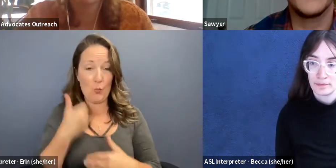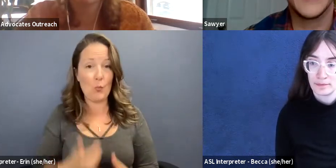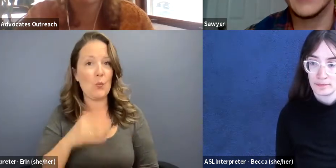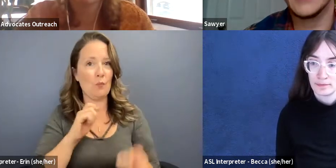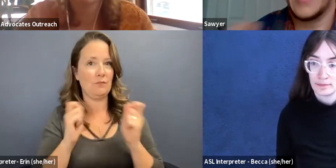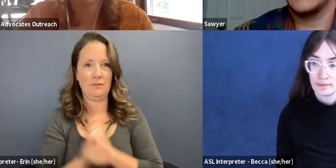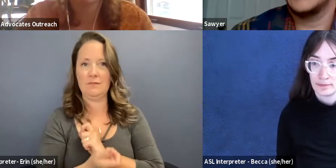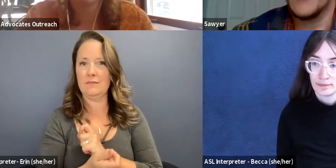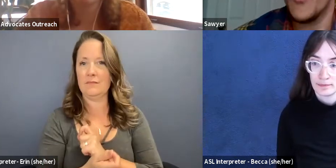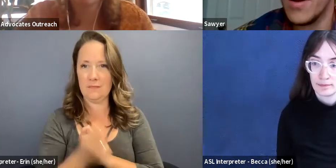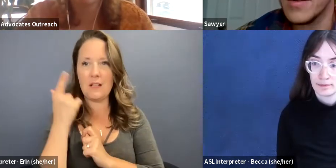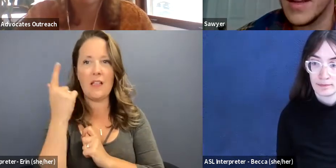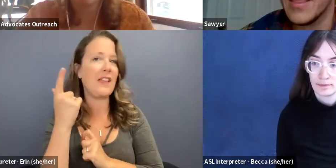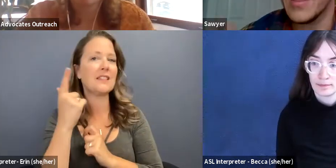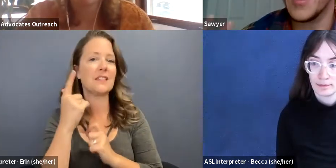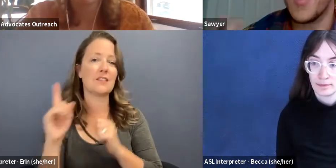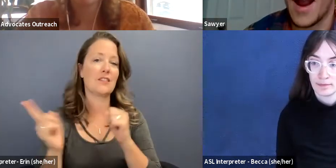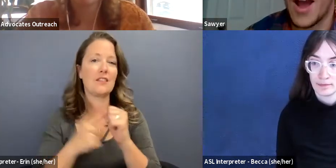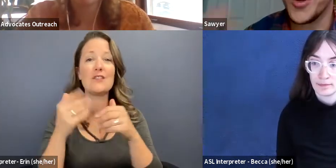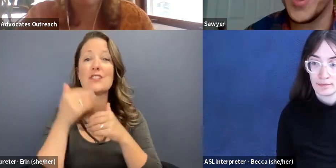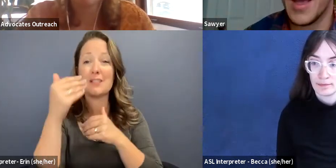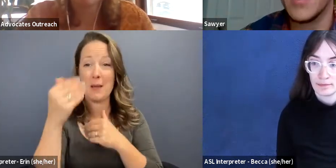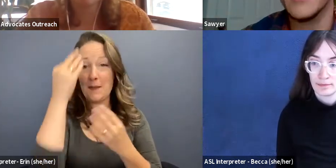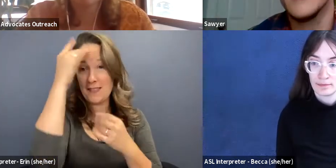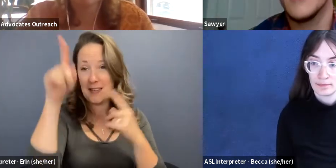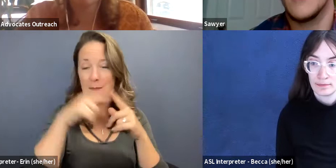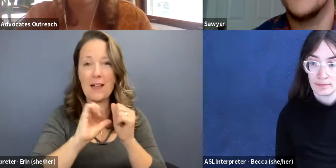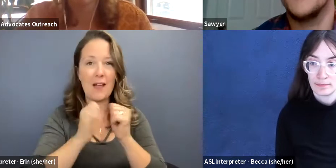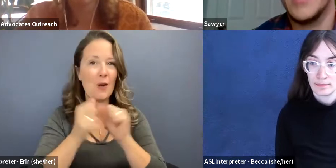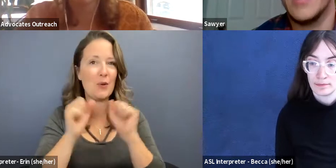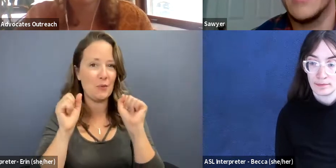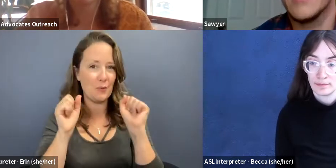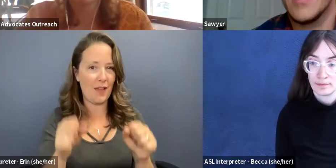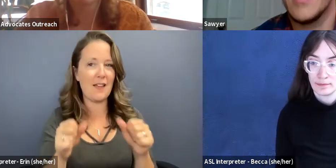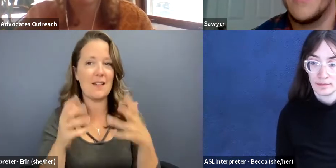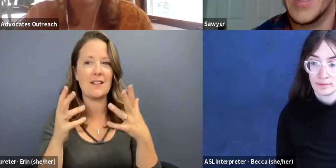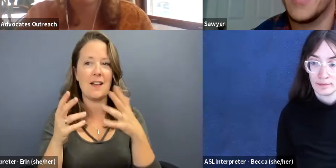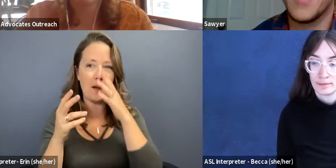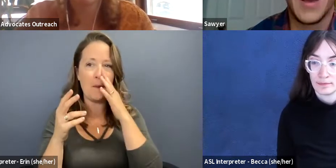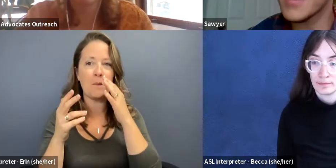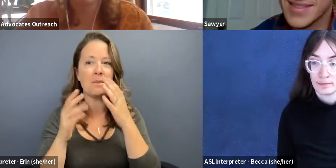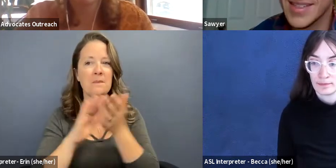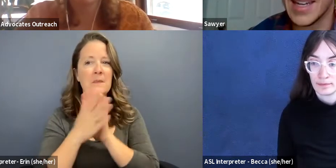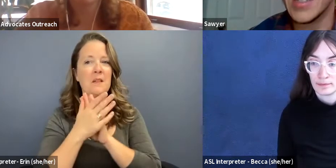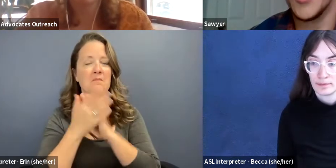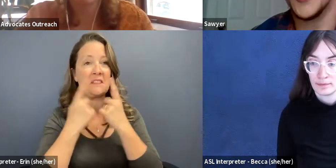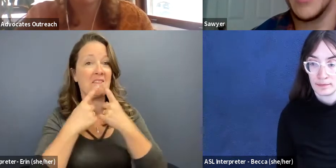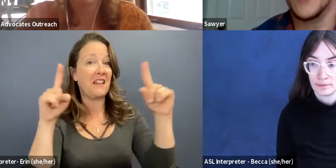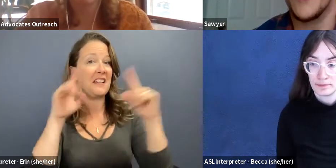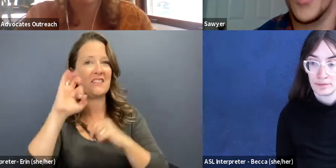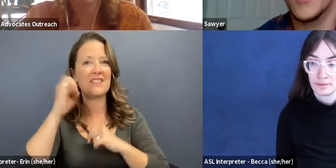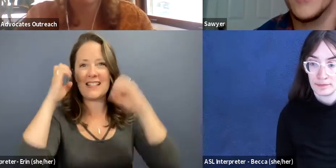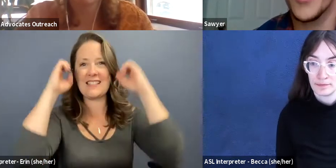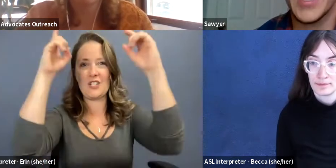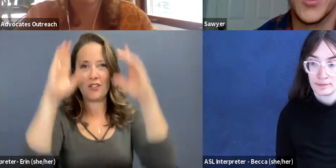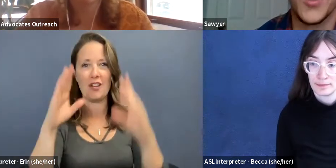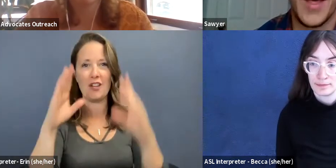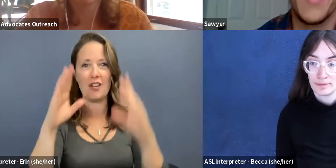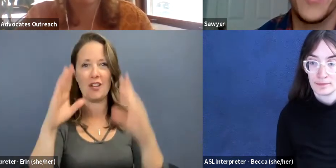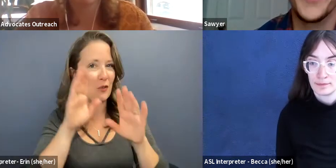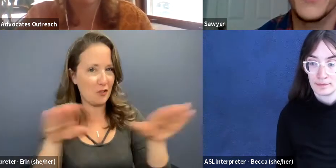Okay, but always an undertone of danger, or like being a woman, and